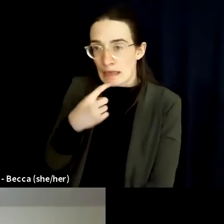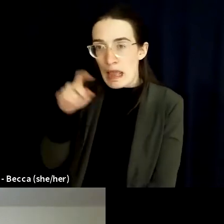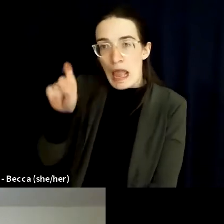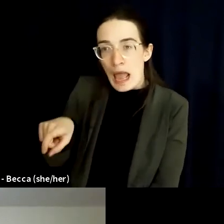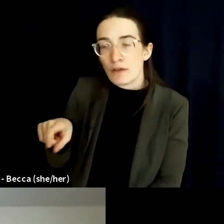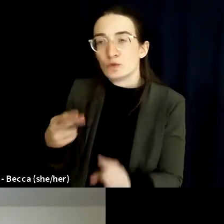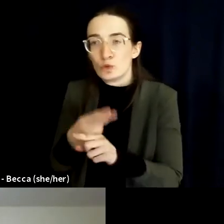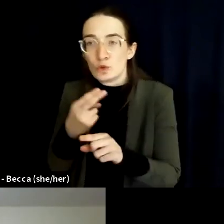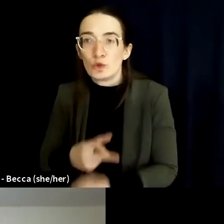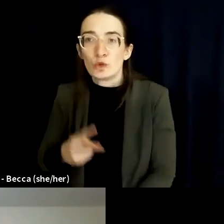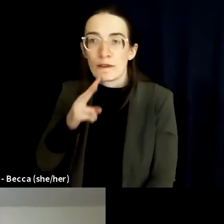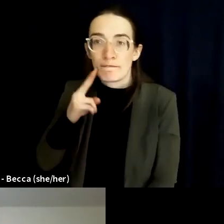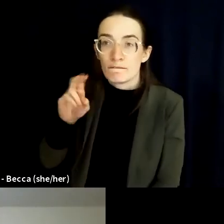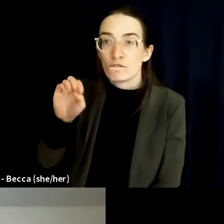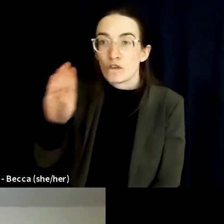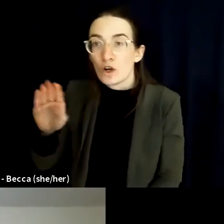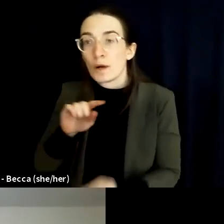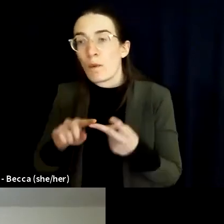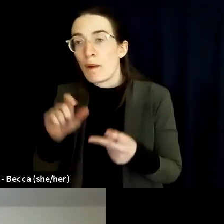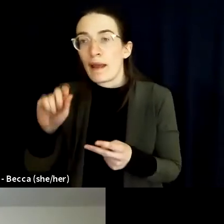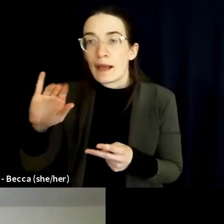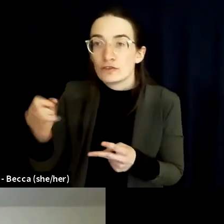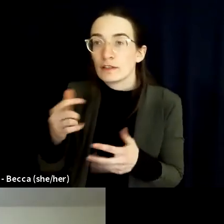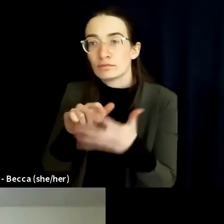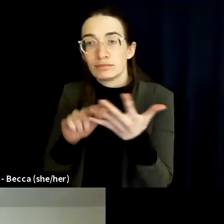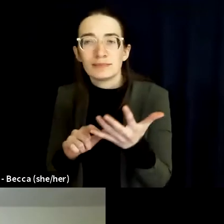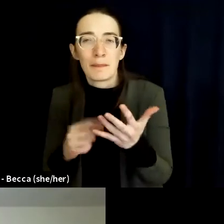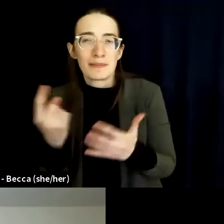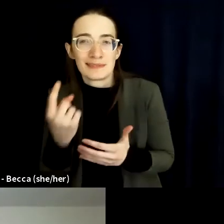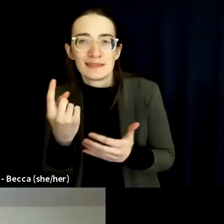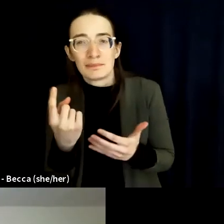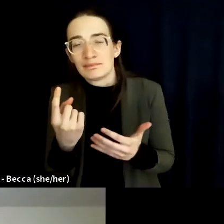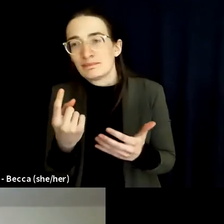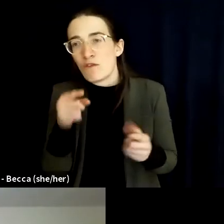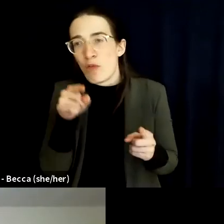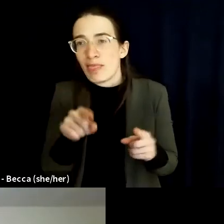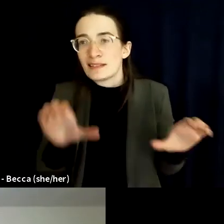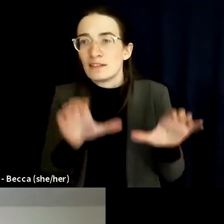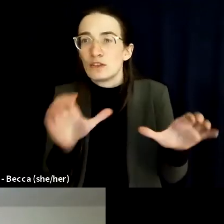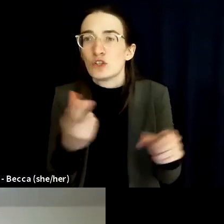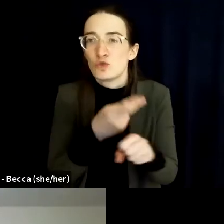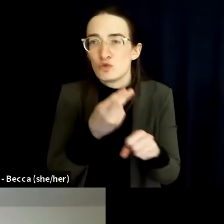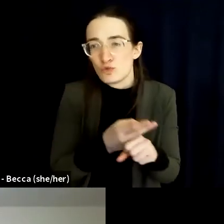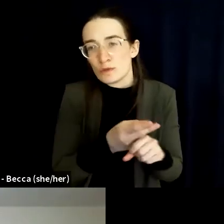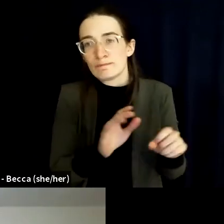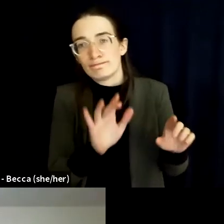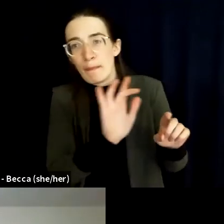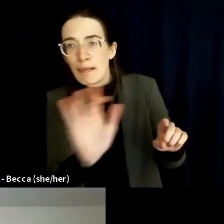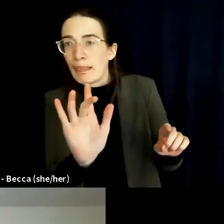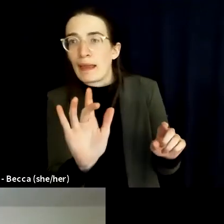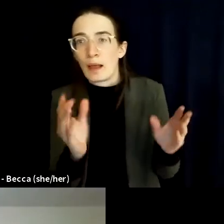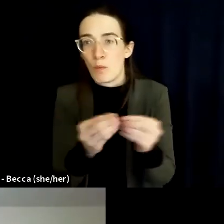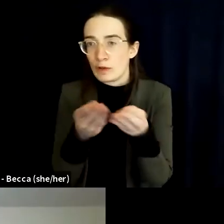adverb or things like that. Sometimes I just put blank because it's hard to write one specific thing. Sometimes it will be a few words.